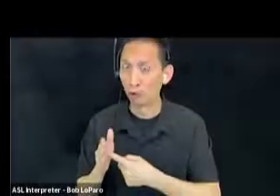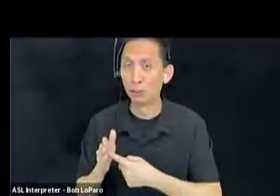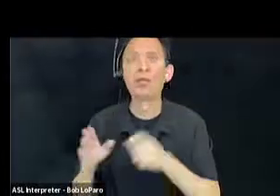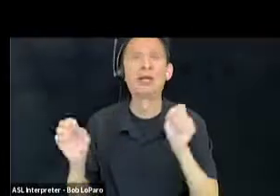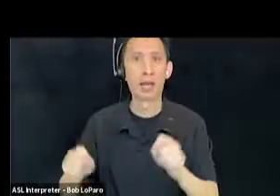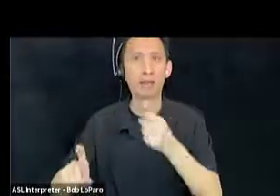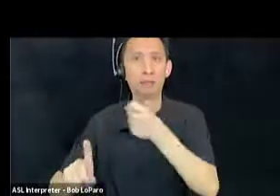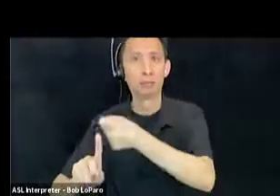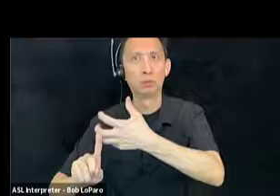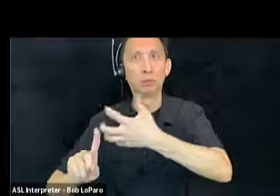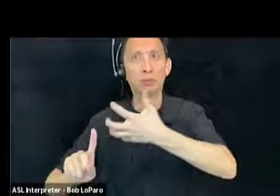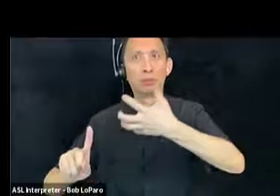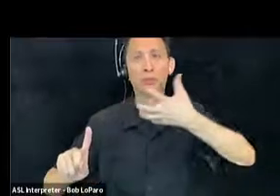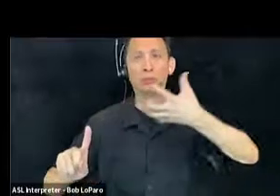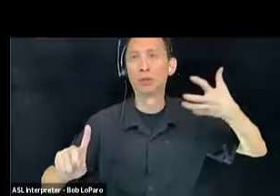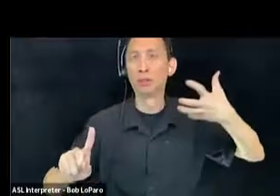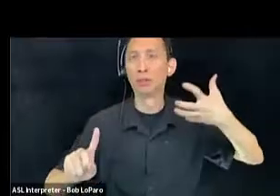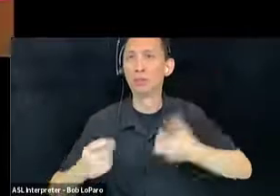communication needs.